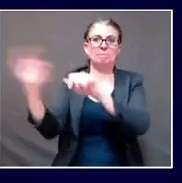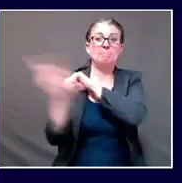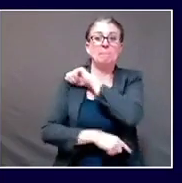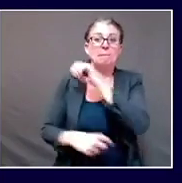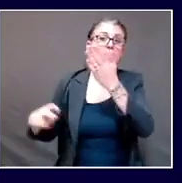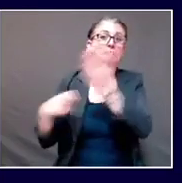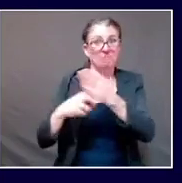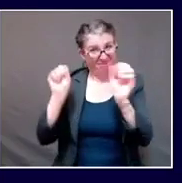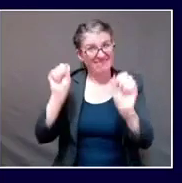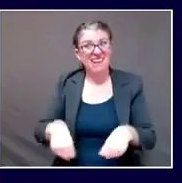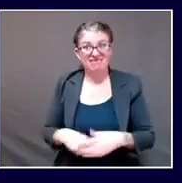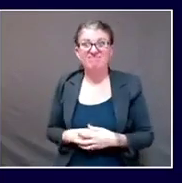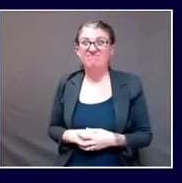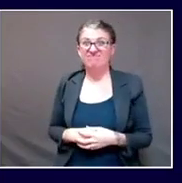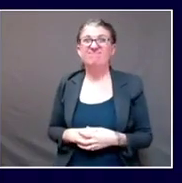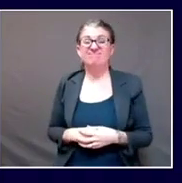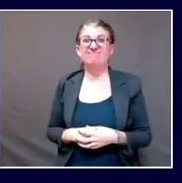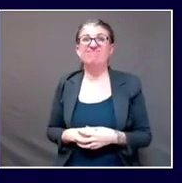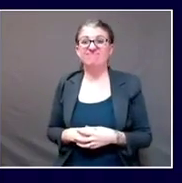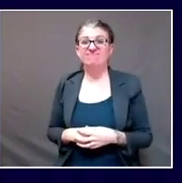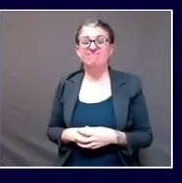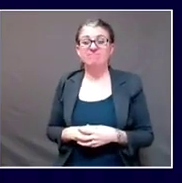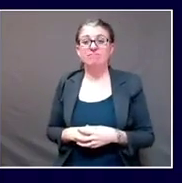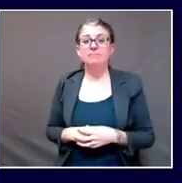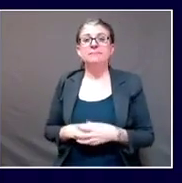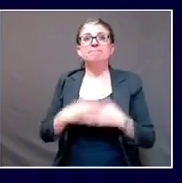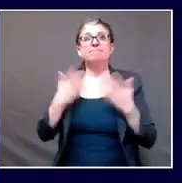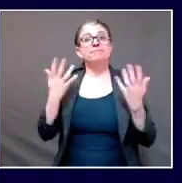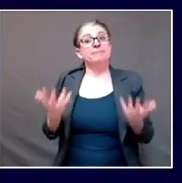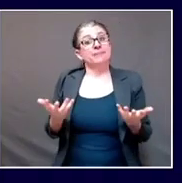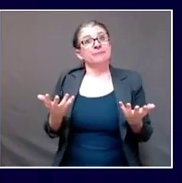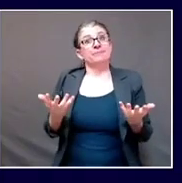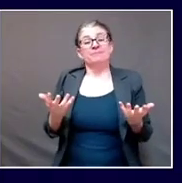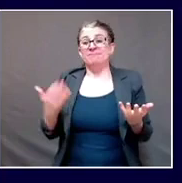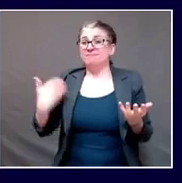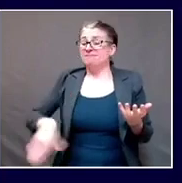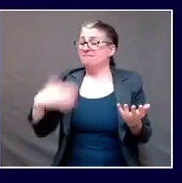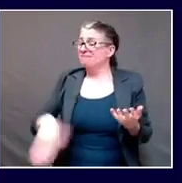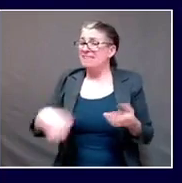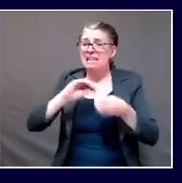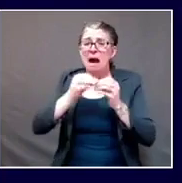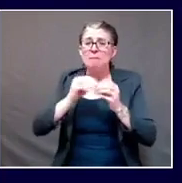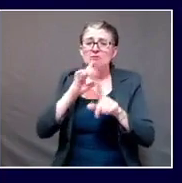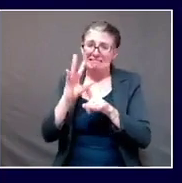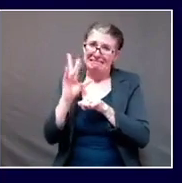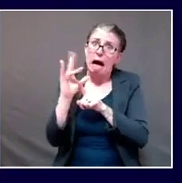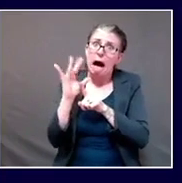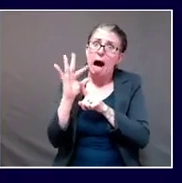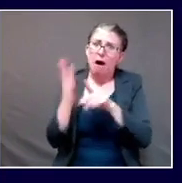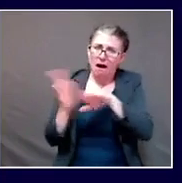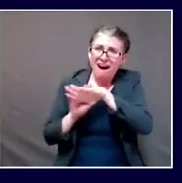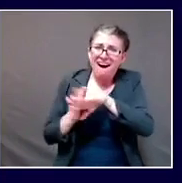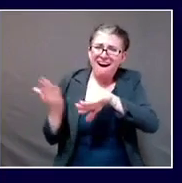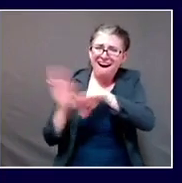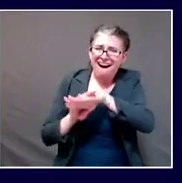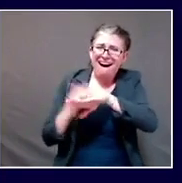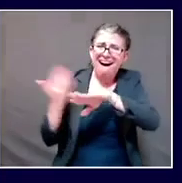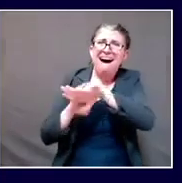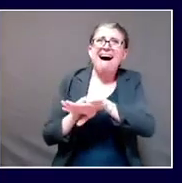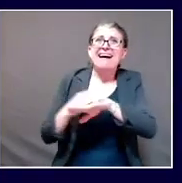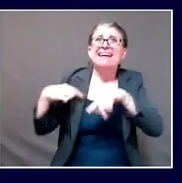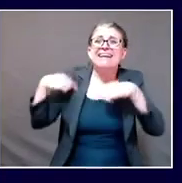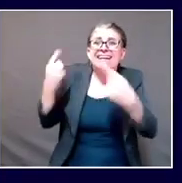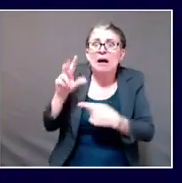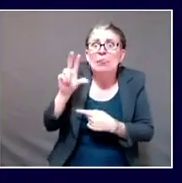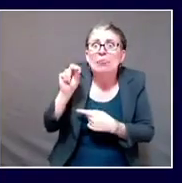310 people were hospitalized. 92 people have died. I know we share the enthusiasm about